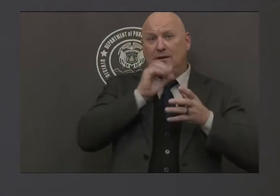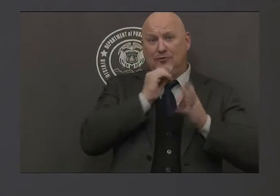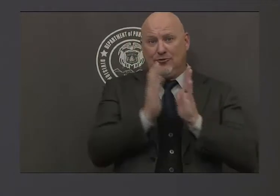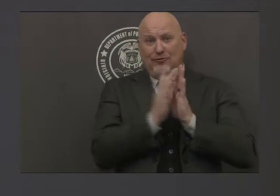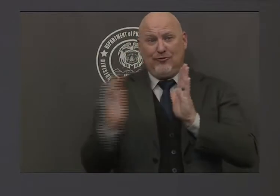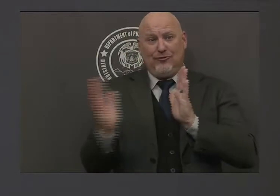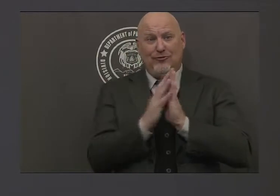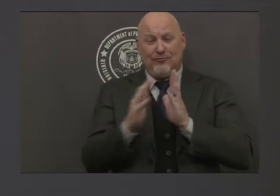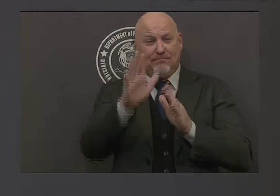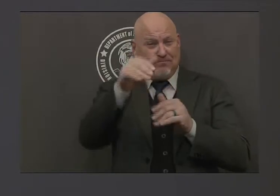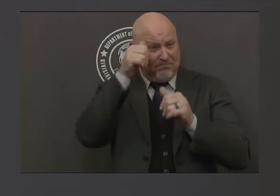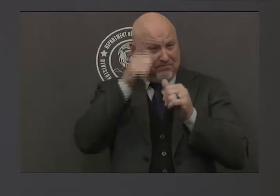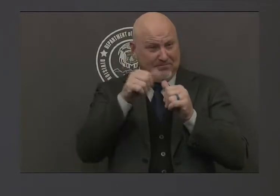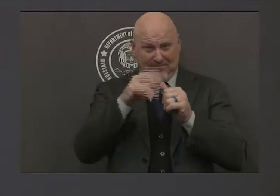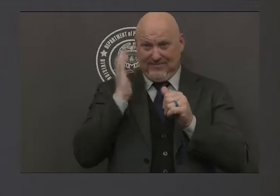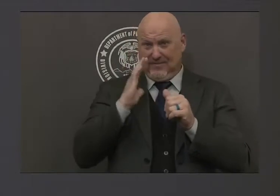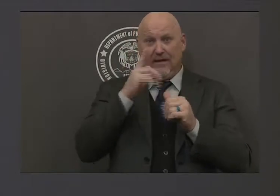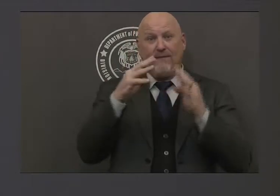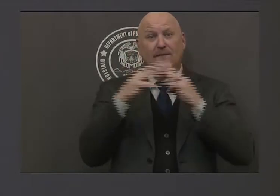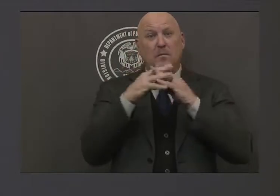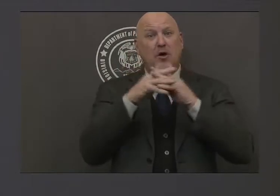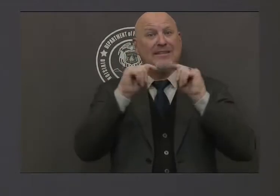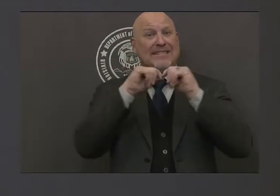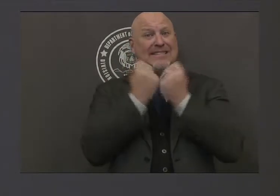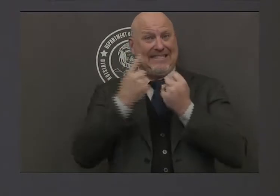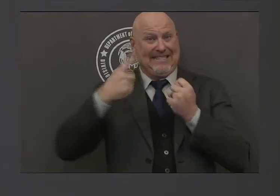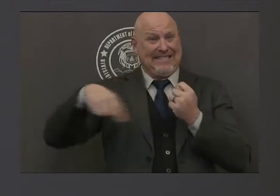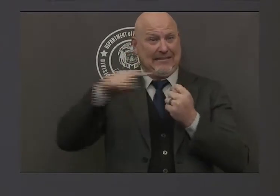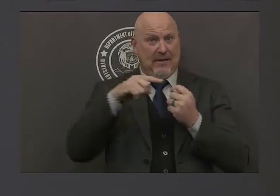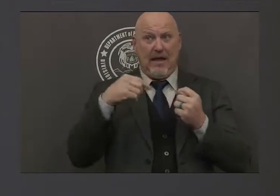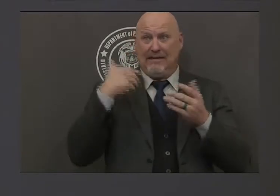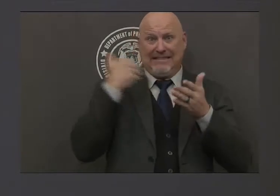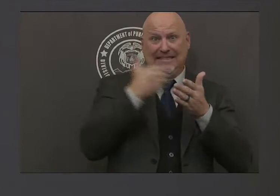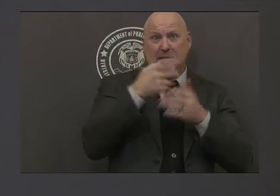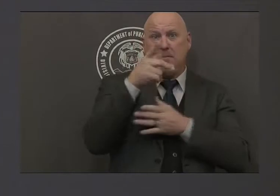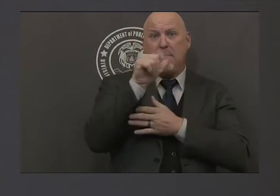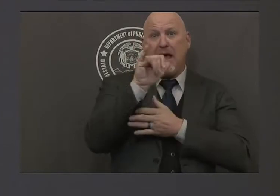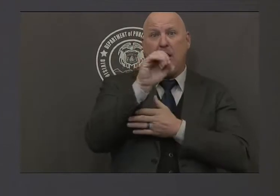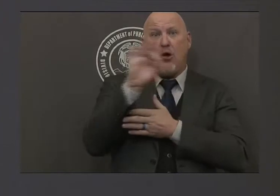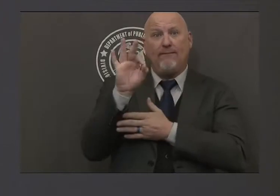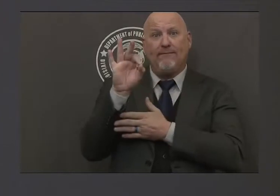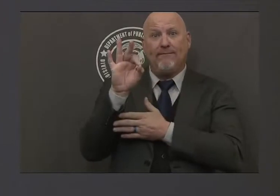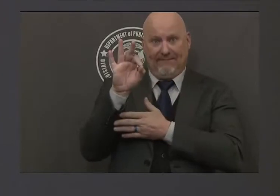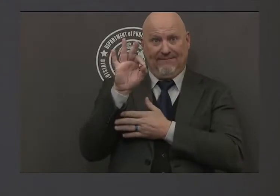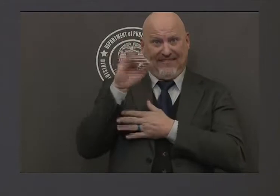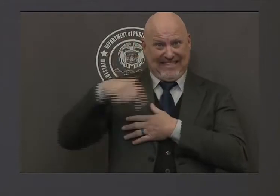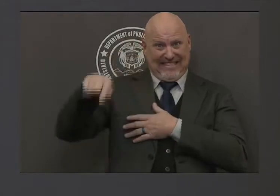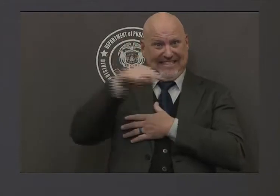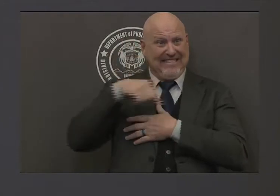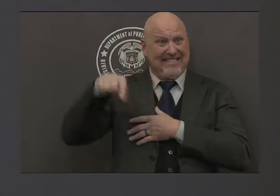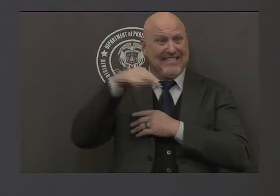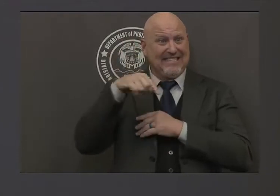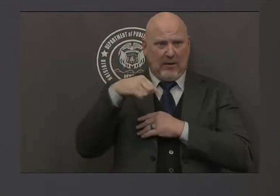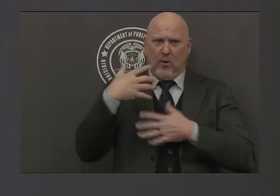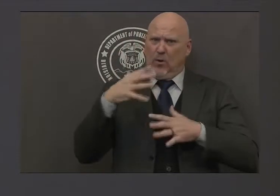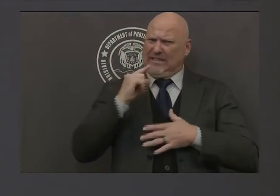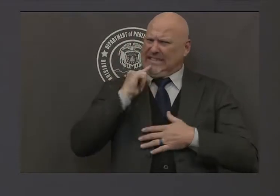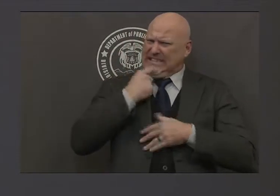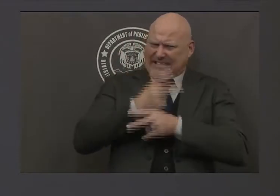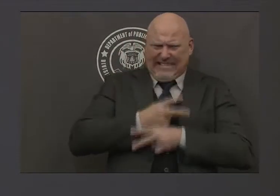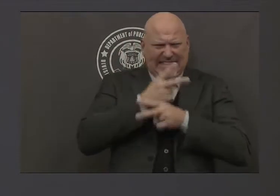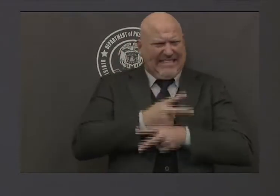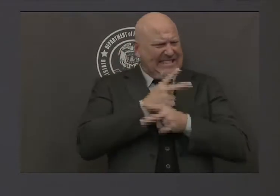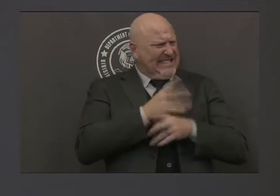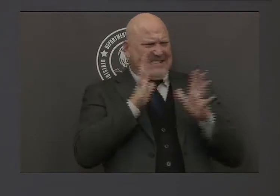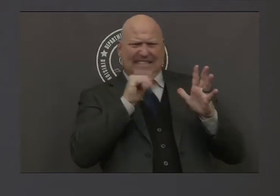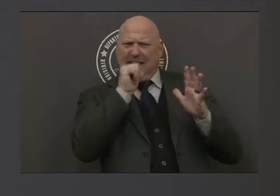and they were close to the end of their season. But they took that challenge seriously. Not only did we have testing, but they were very disciplined